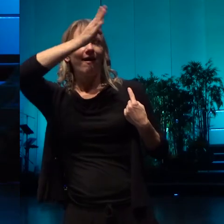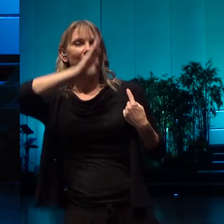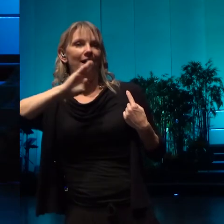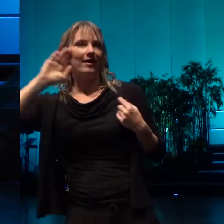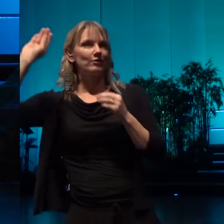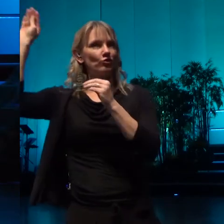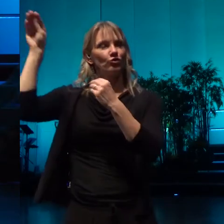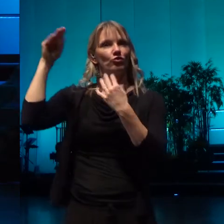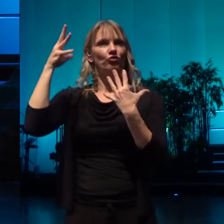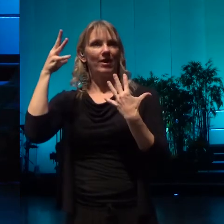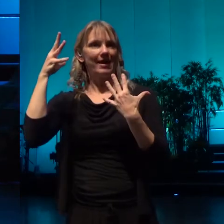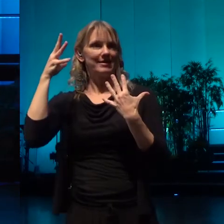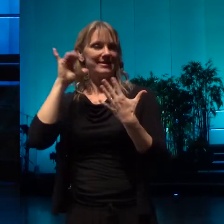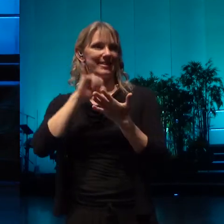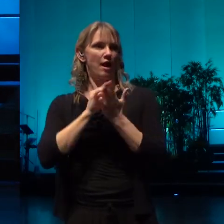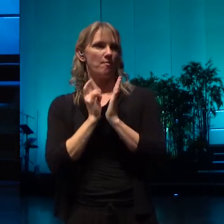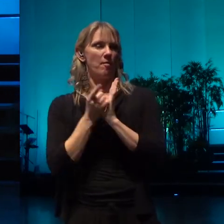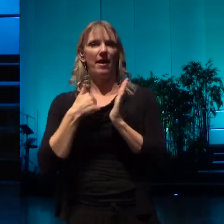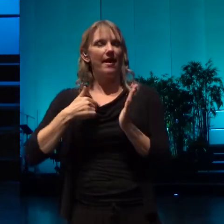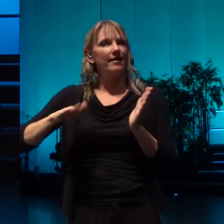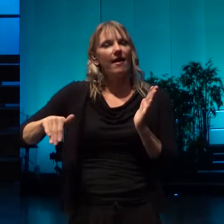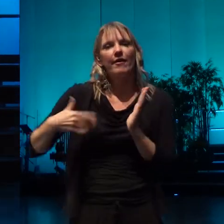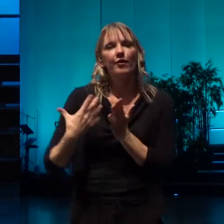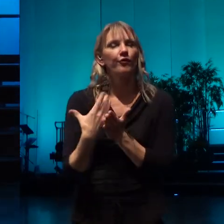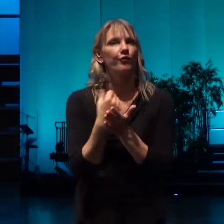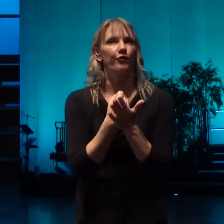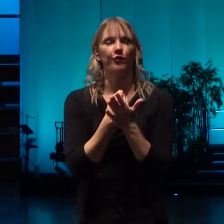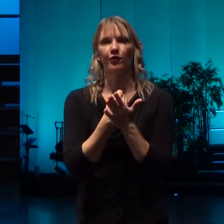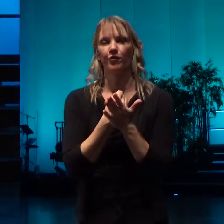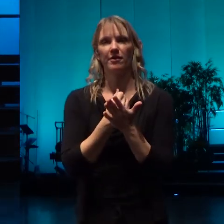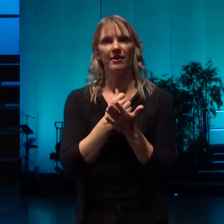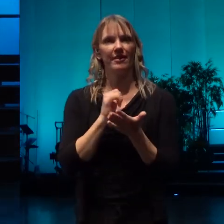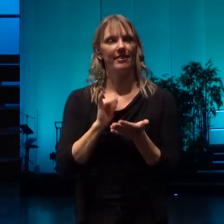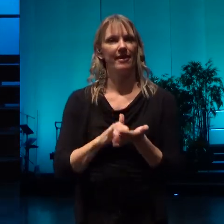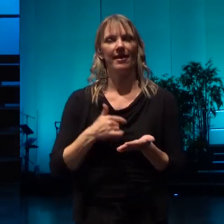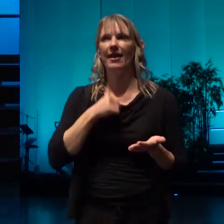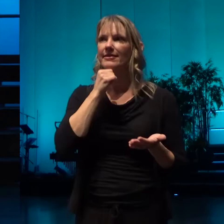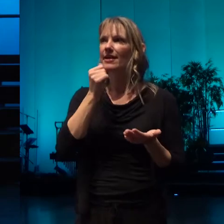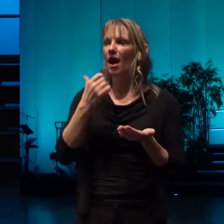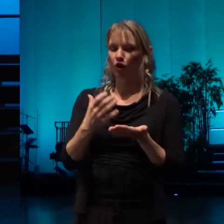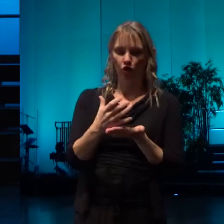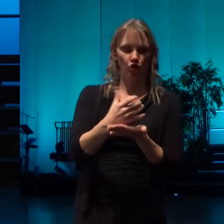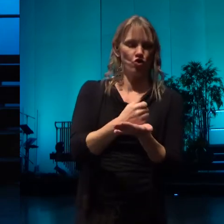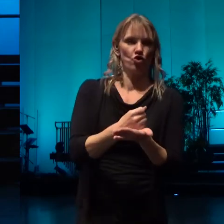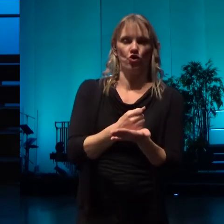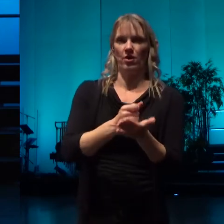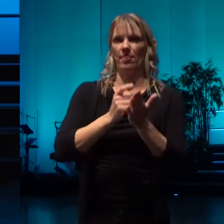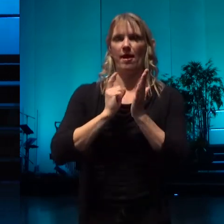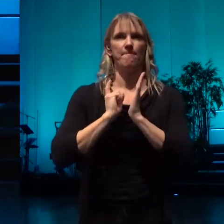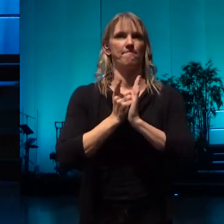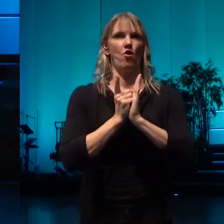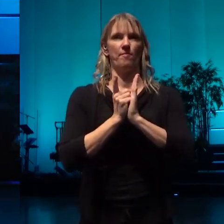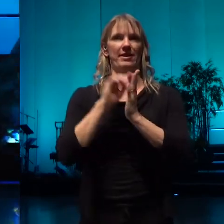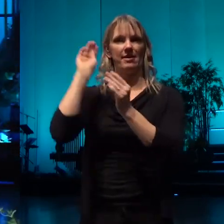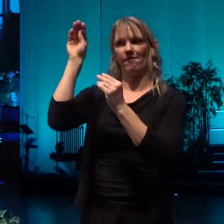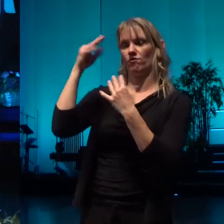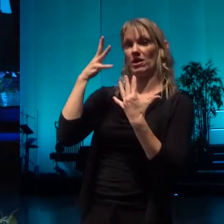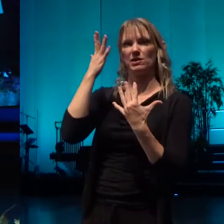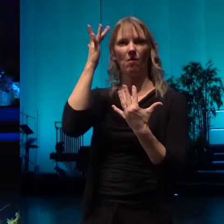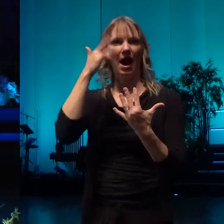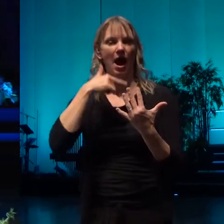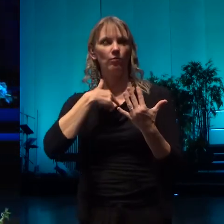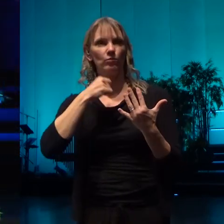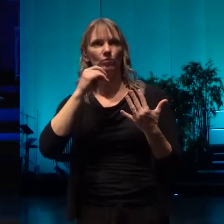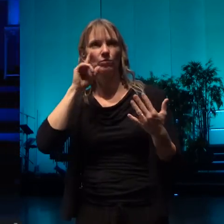I hadn't earned that. I had not earned that moment of grace because I was so